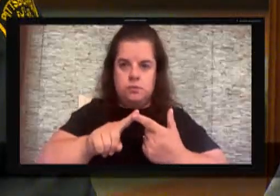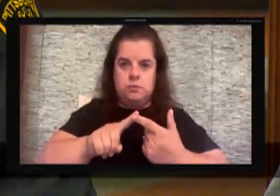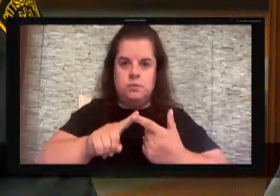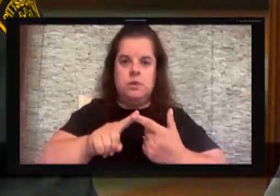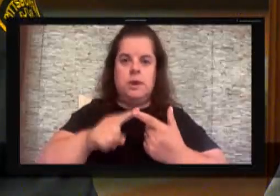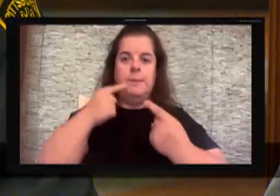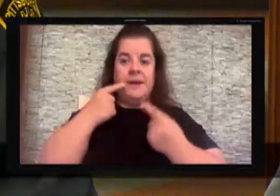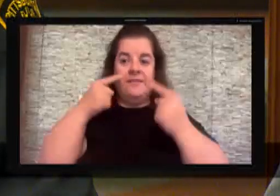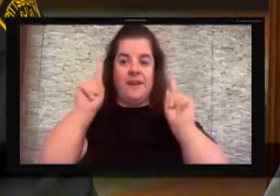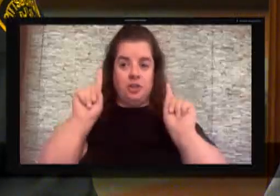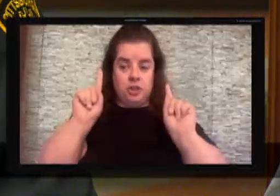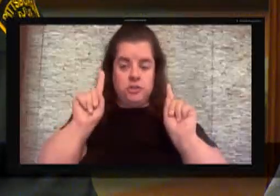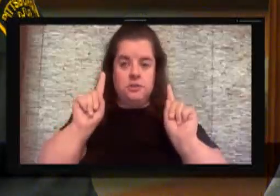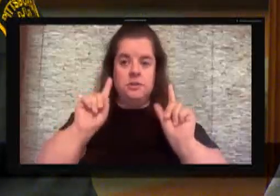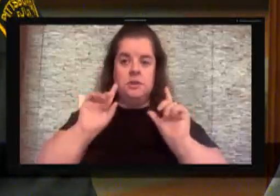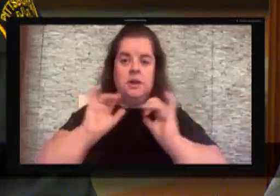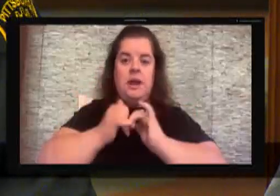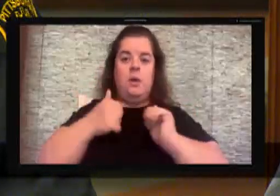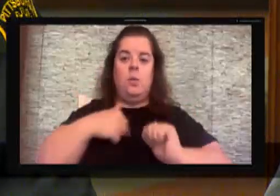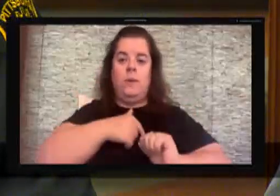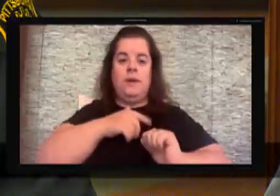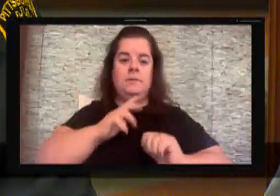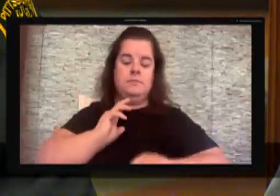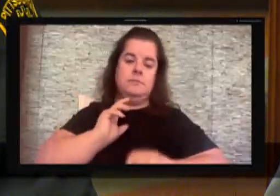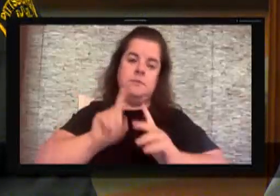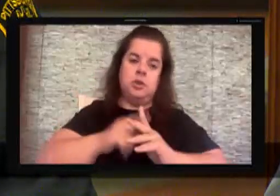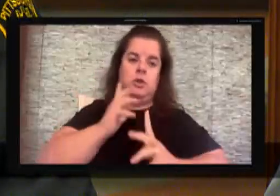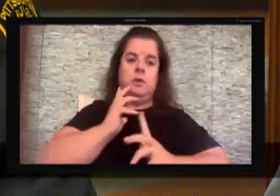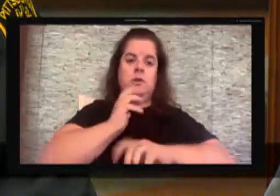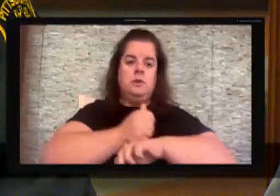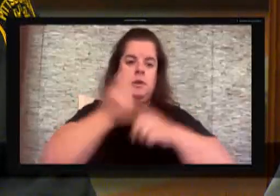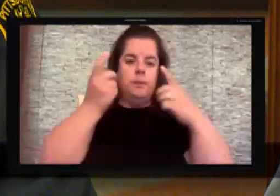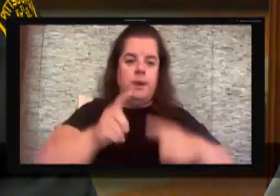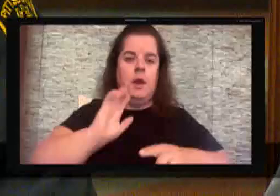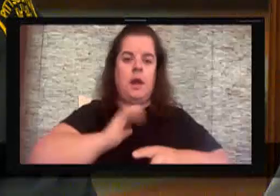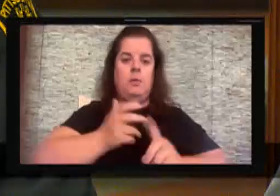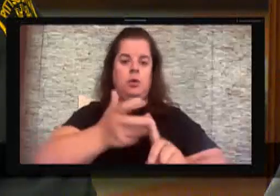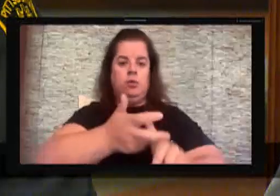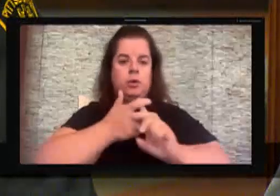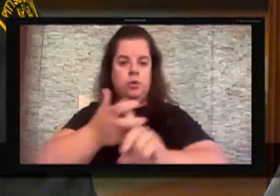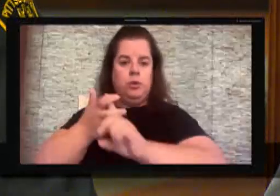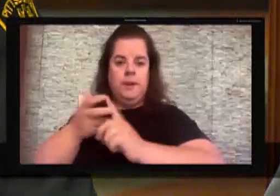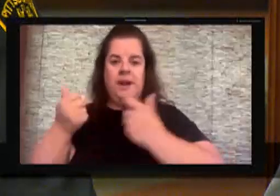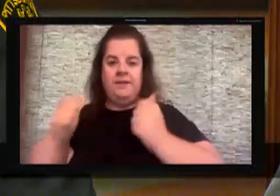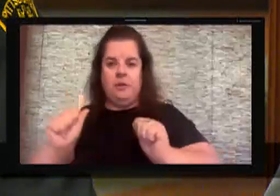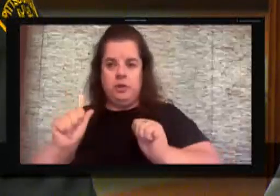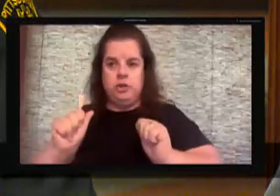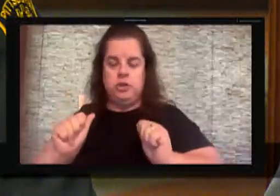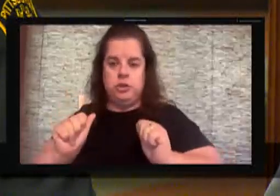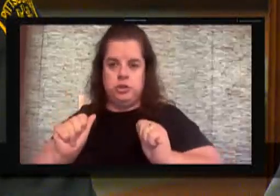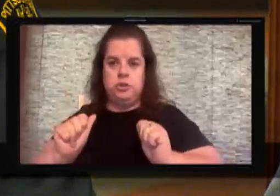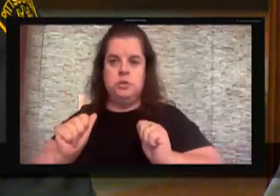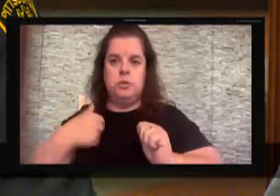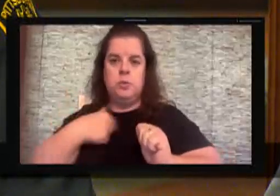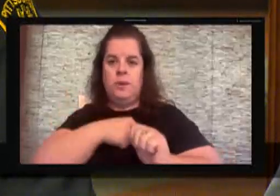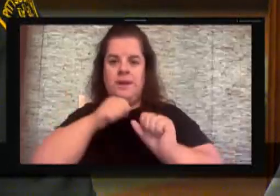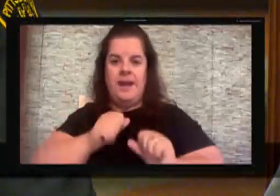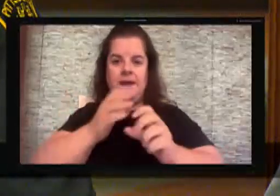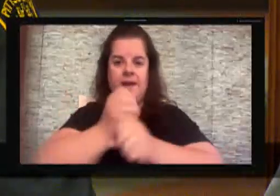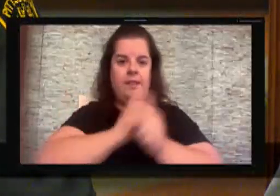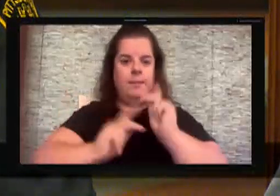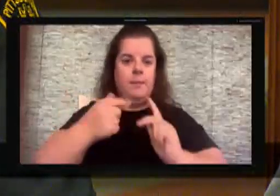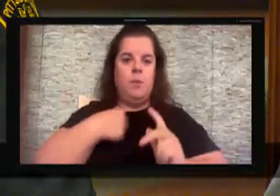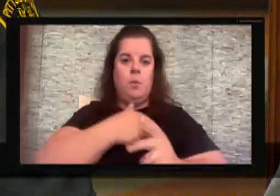in how we deploy our recruitment efforts and resources so we can get the candidate we want that is going to